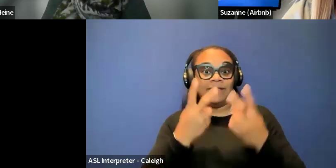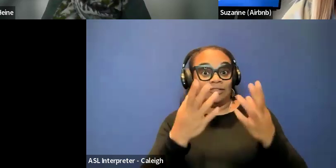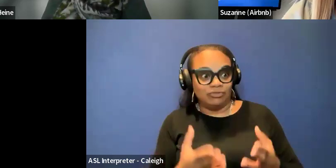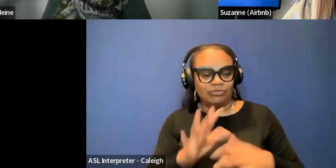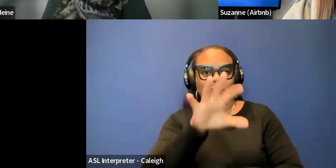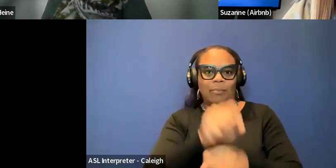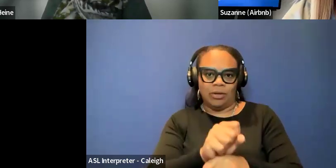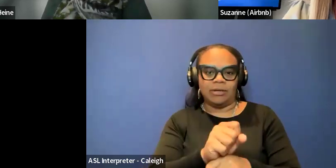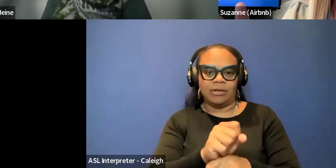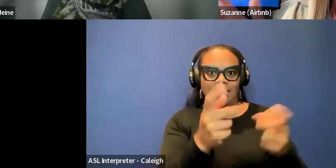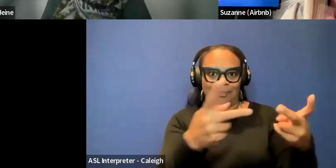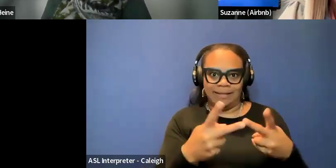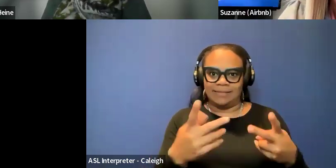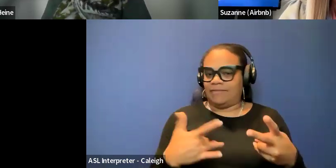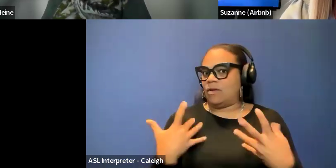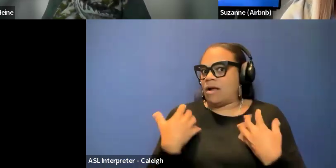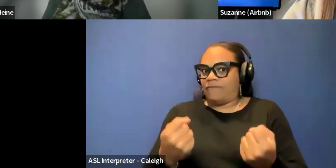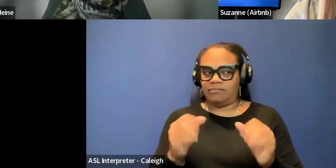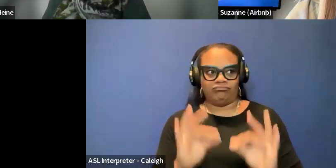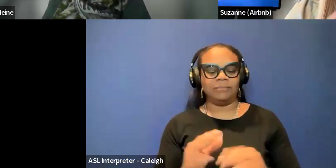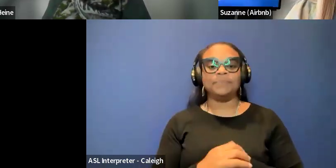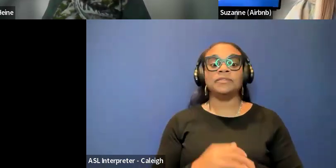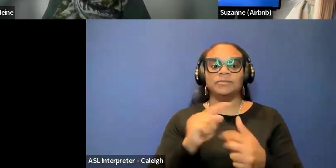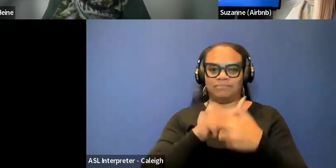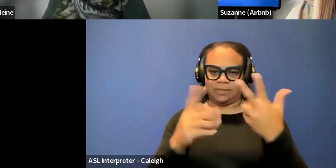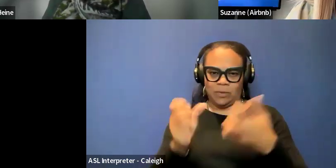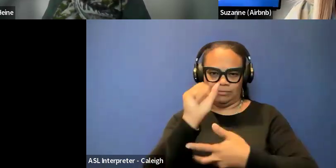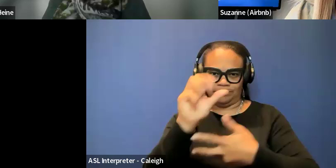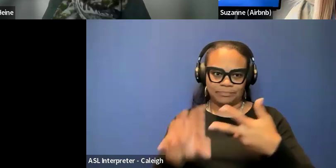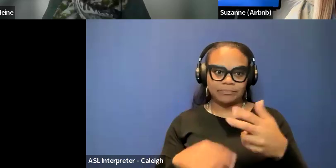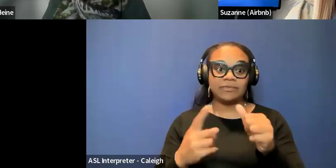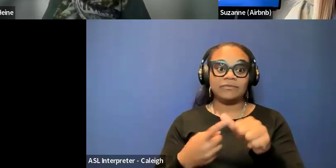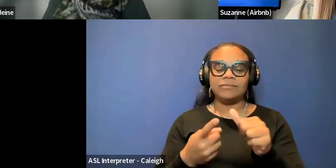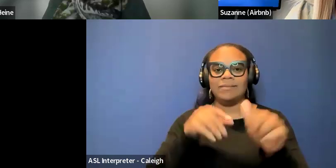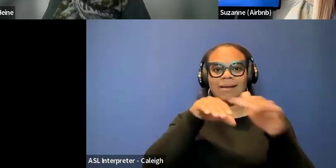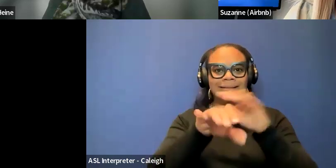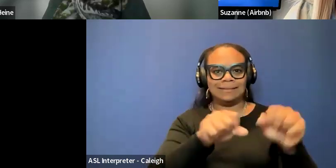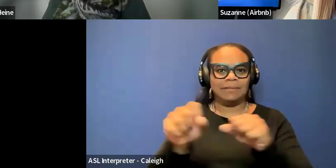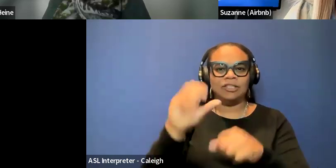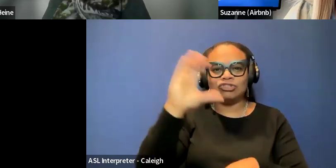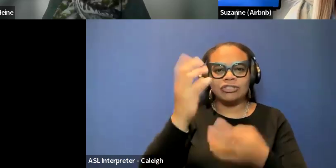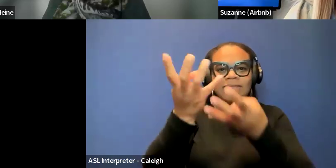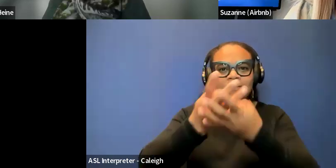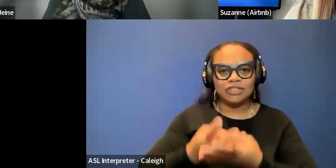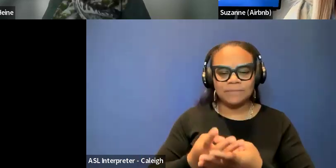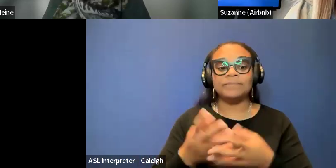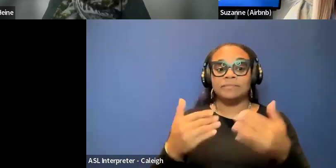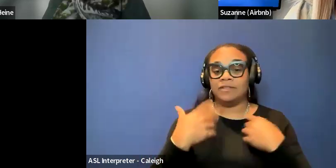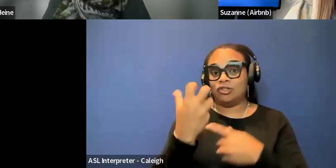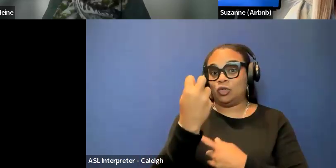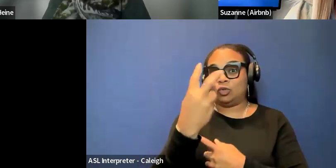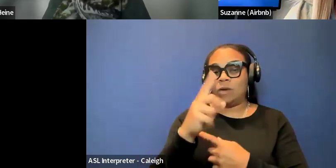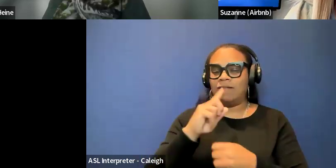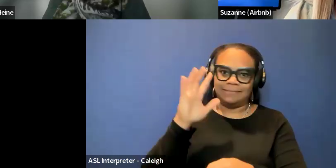confidence. So the three things that I wanted to share with you, the first is our accessibility search filters. So we have 12